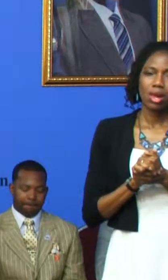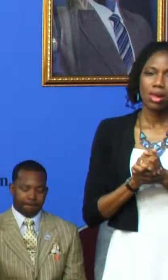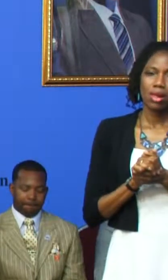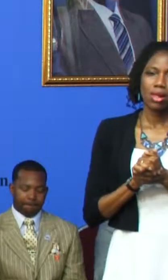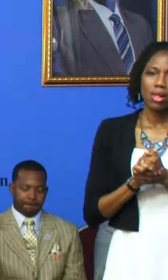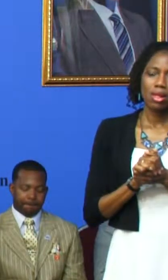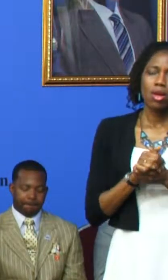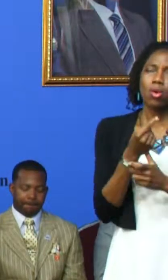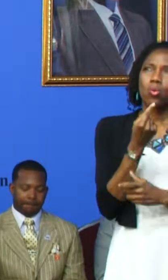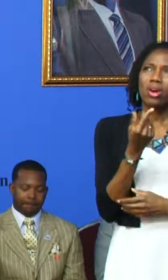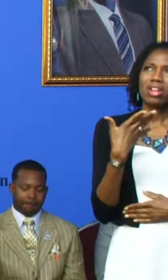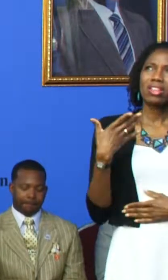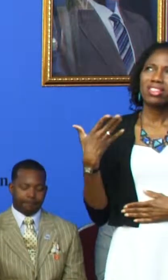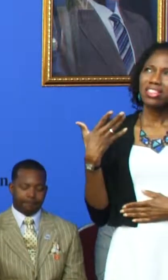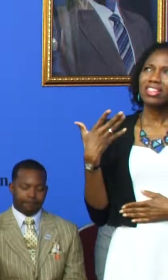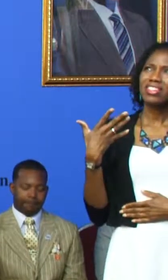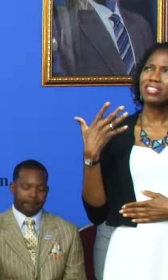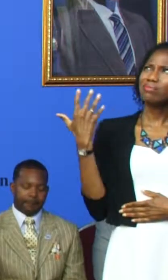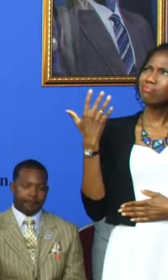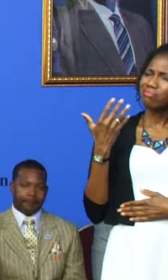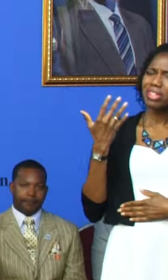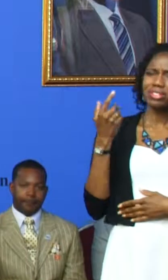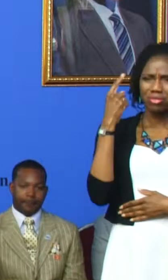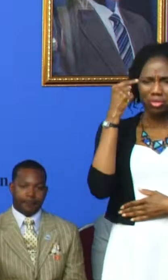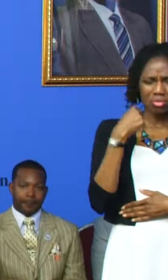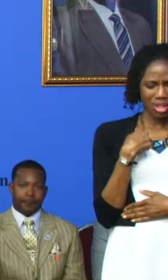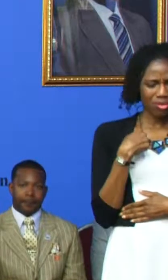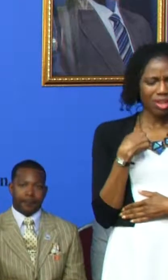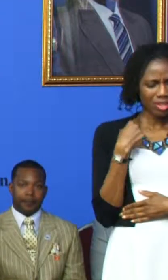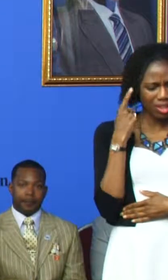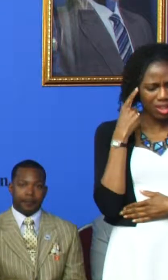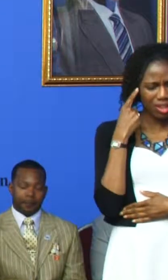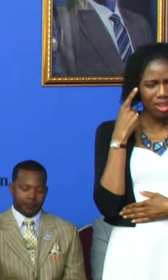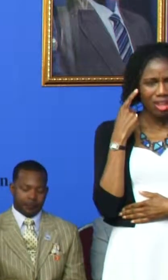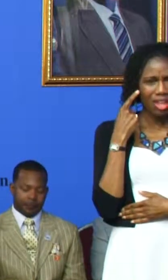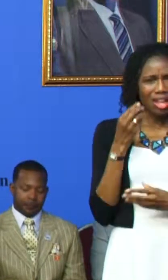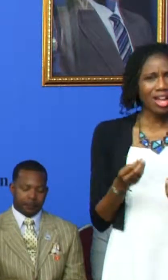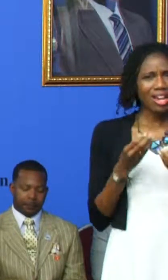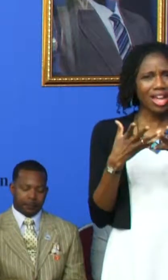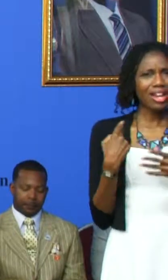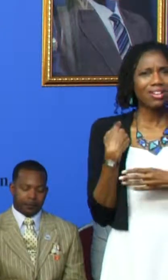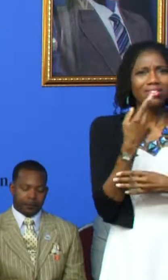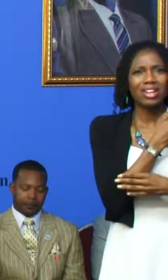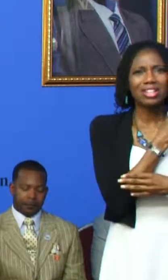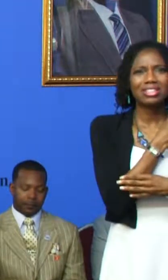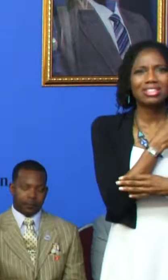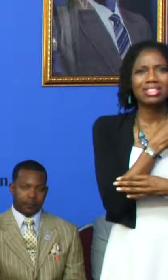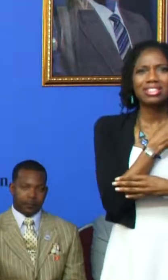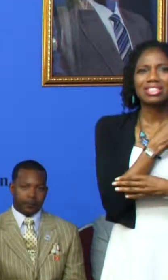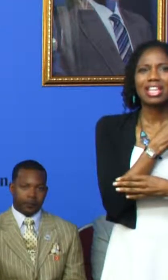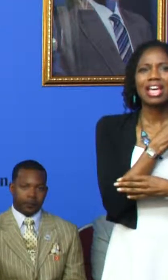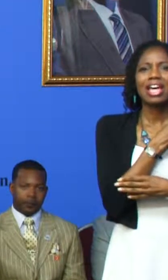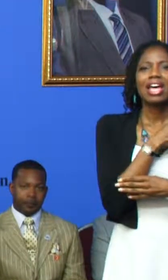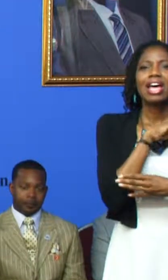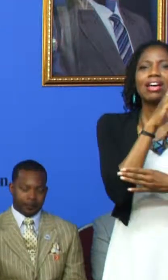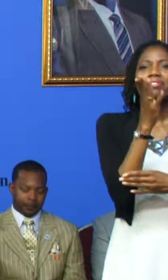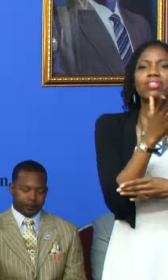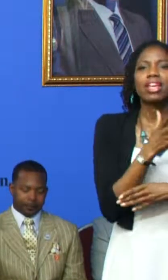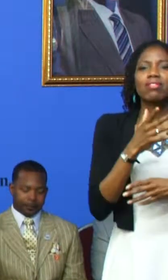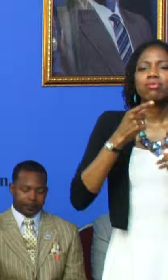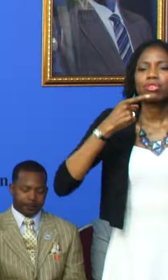One of the things that is amazing to me is that a lot of us that have not achieved anything